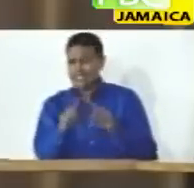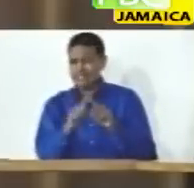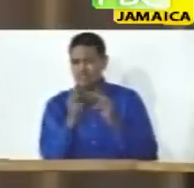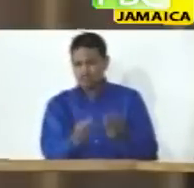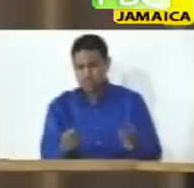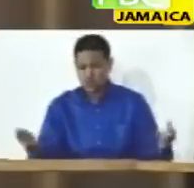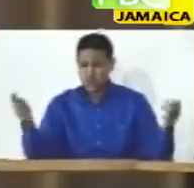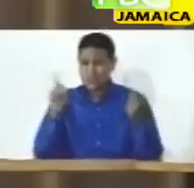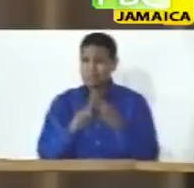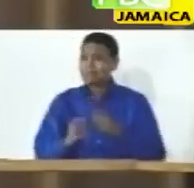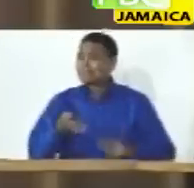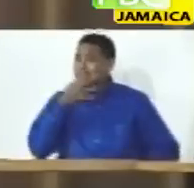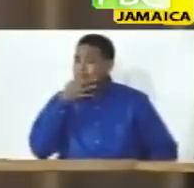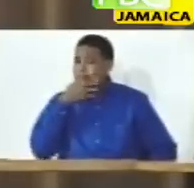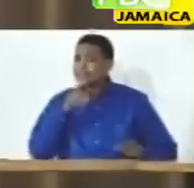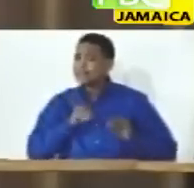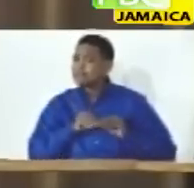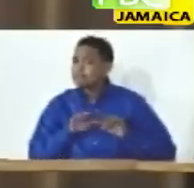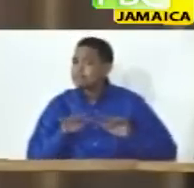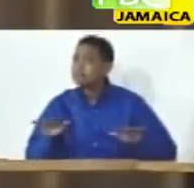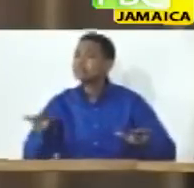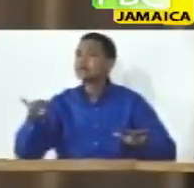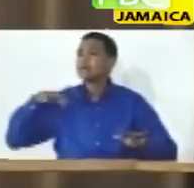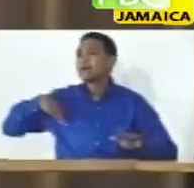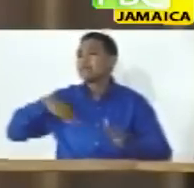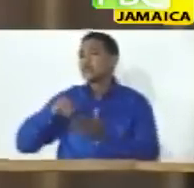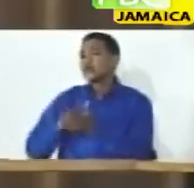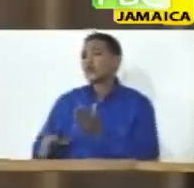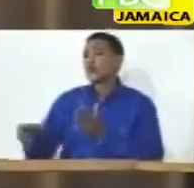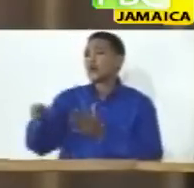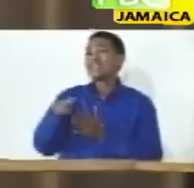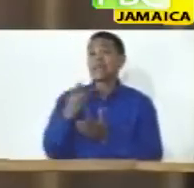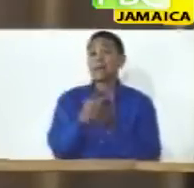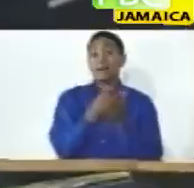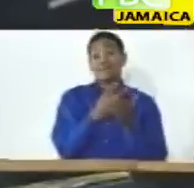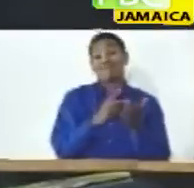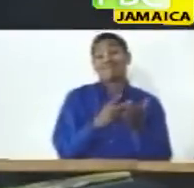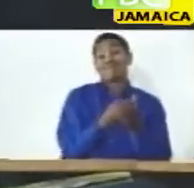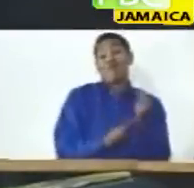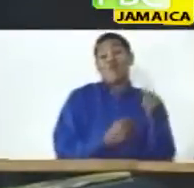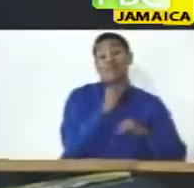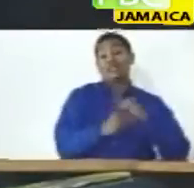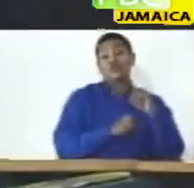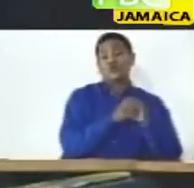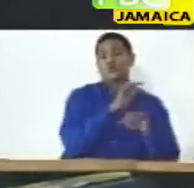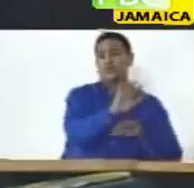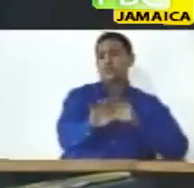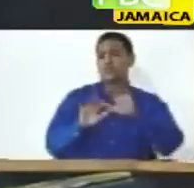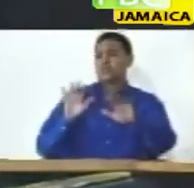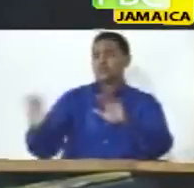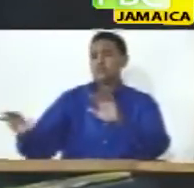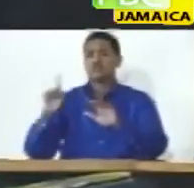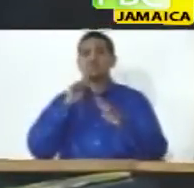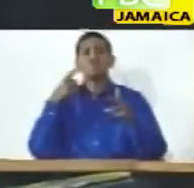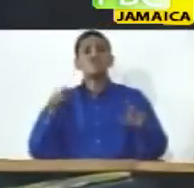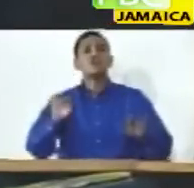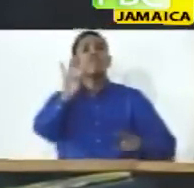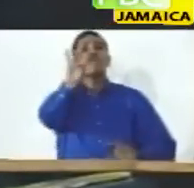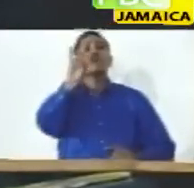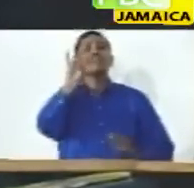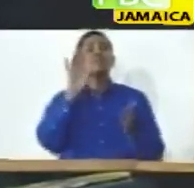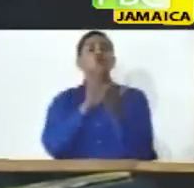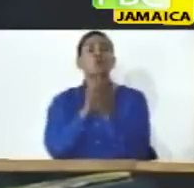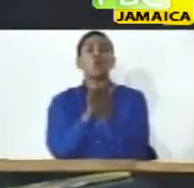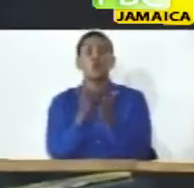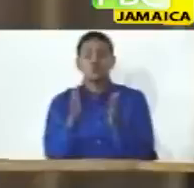and expertise to benefit students from both institutions, resulted in 47 schools being twinned so